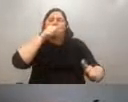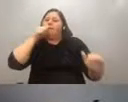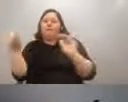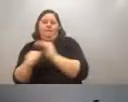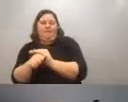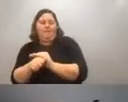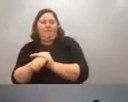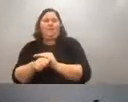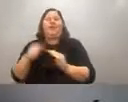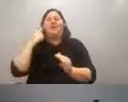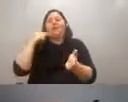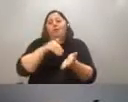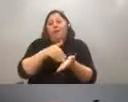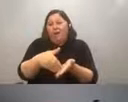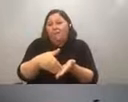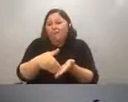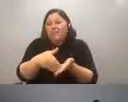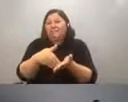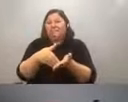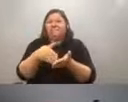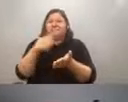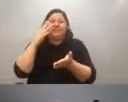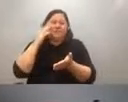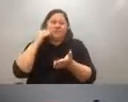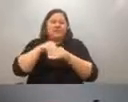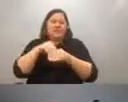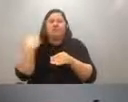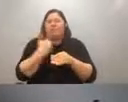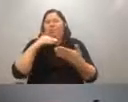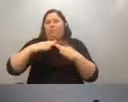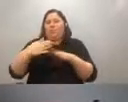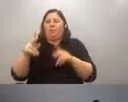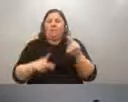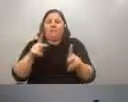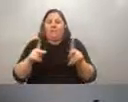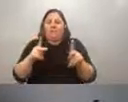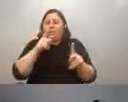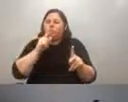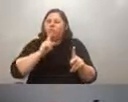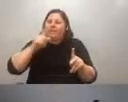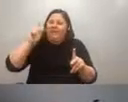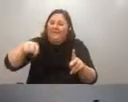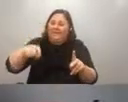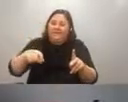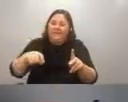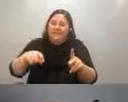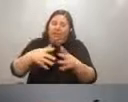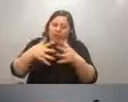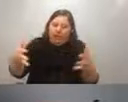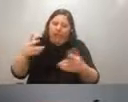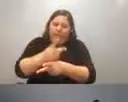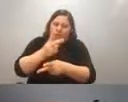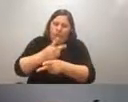think too often um we have experiences in our community where individuals who really need the most care the most treatment